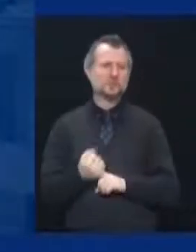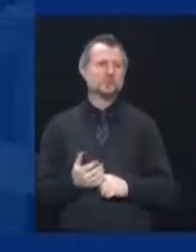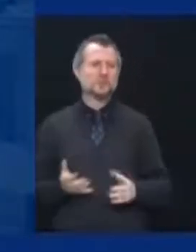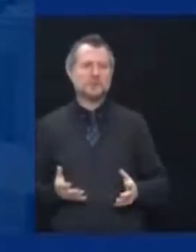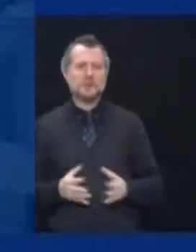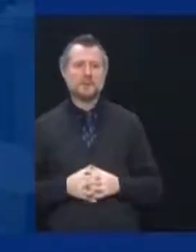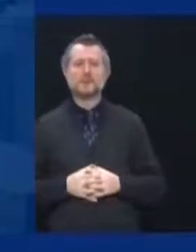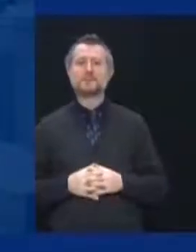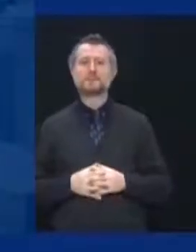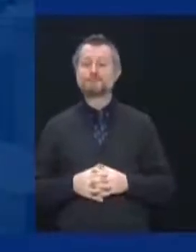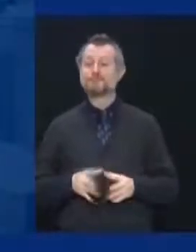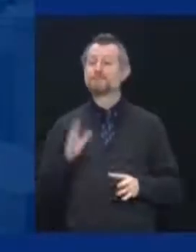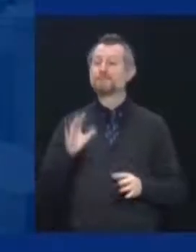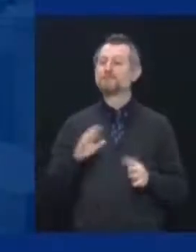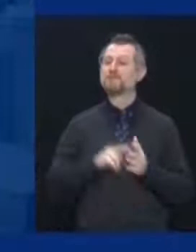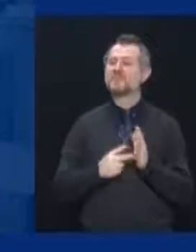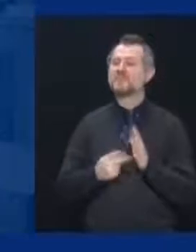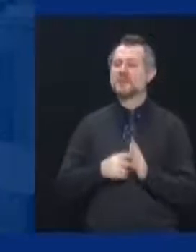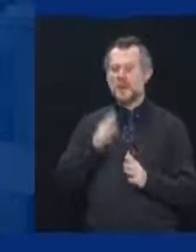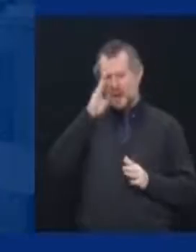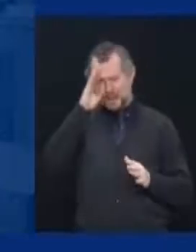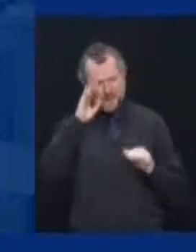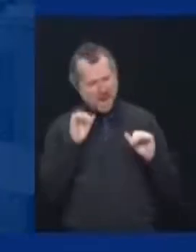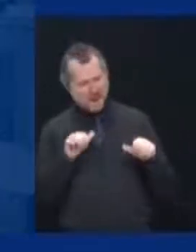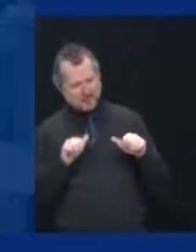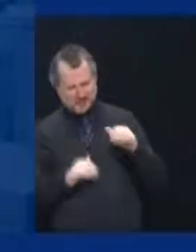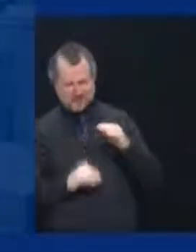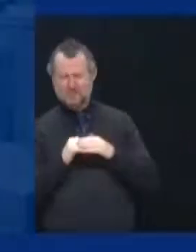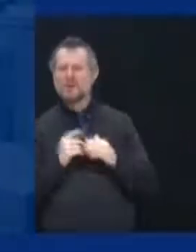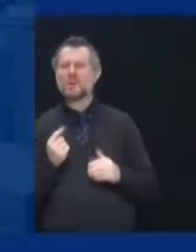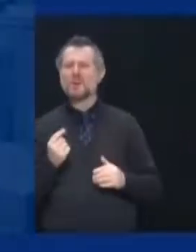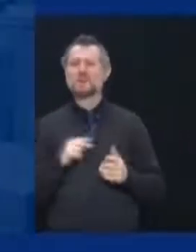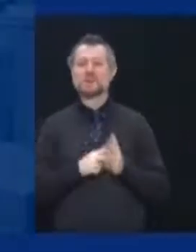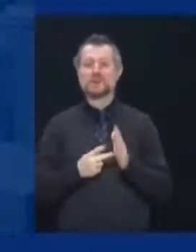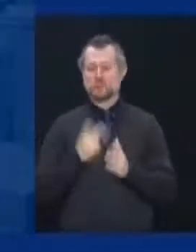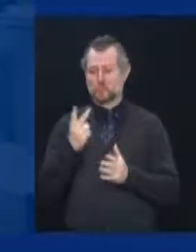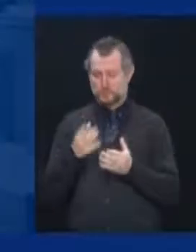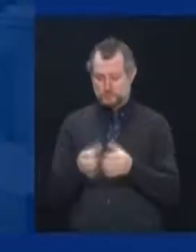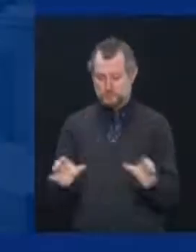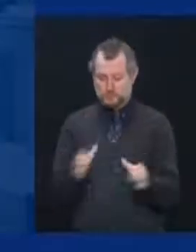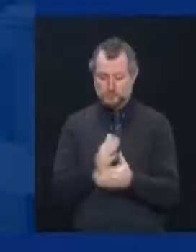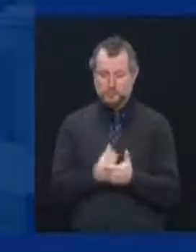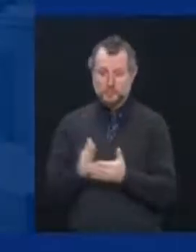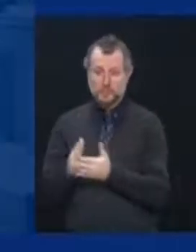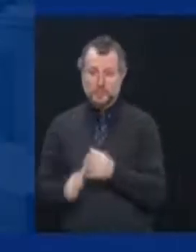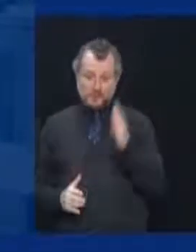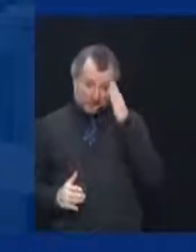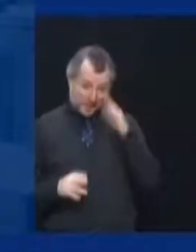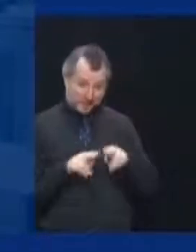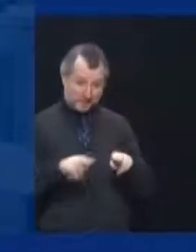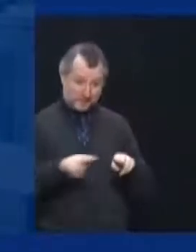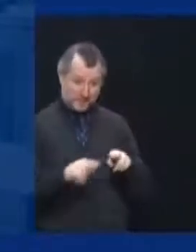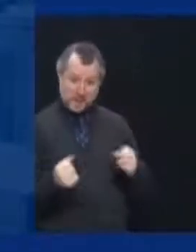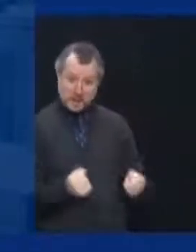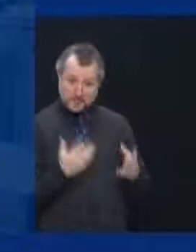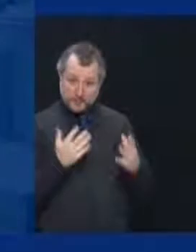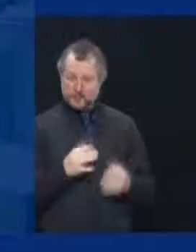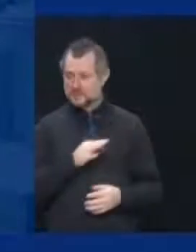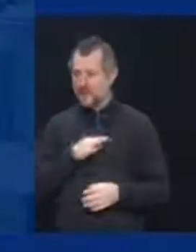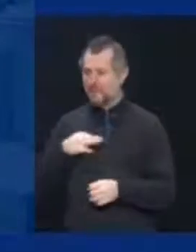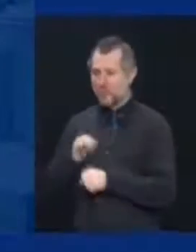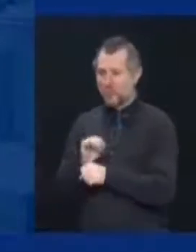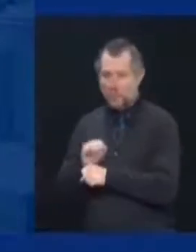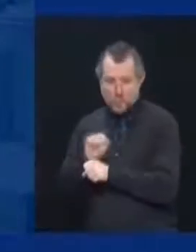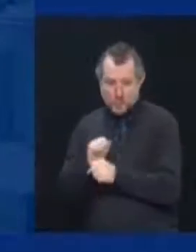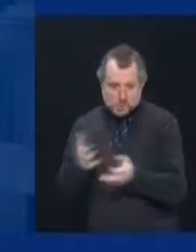What is hospital capacity? Hospital capacity is two factors: number of beds and number of staff.